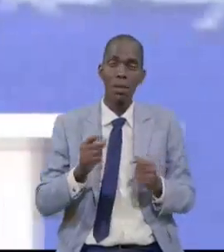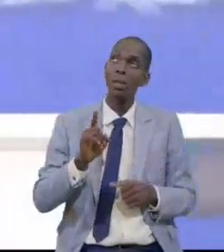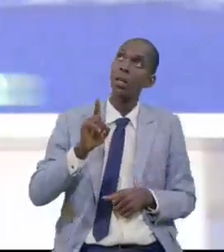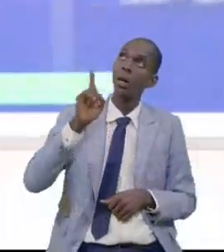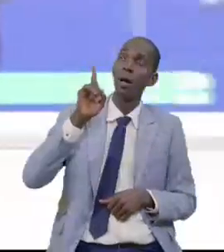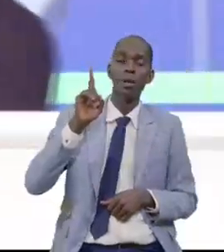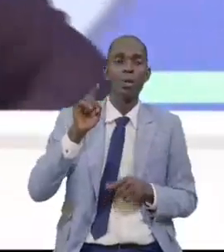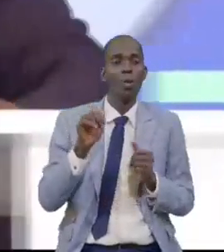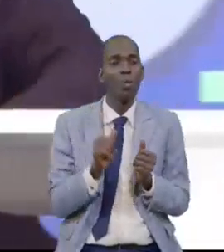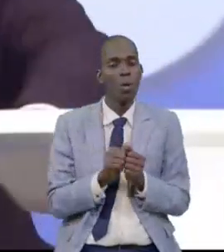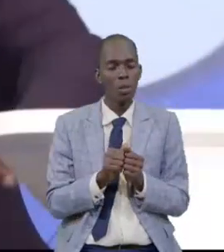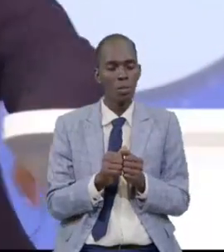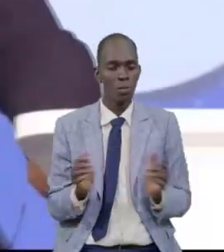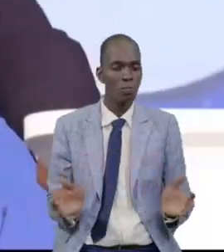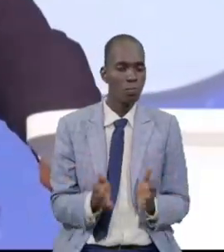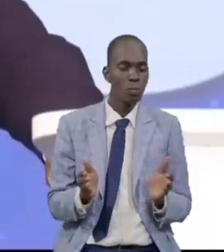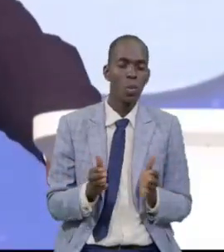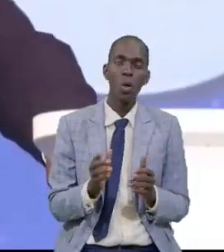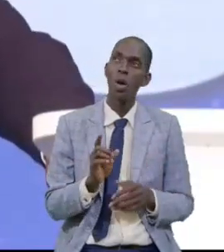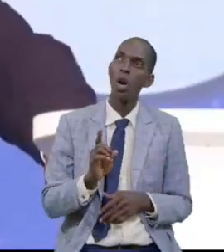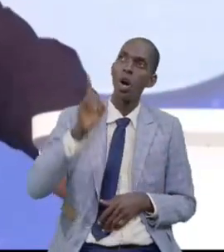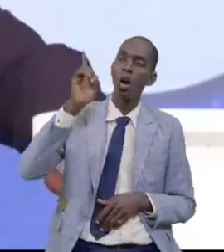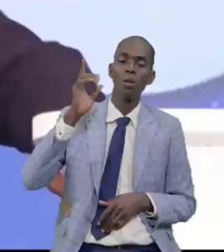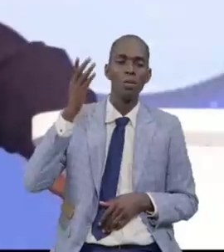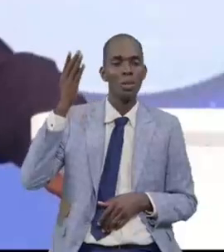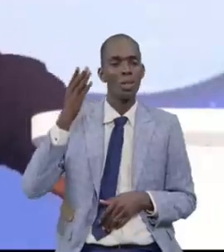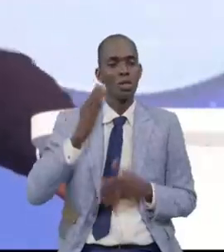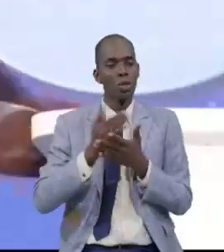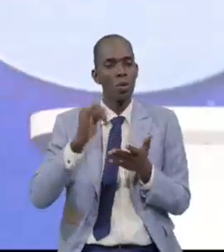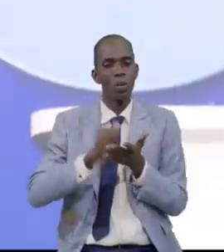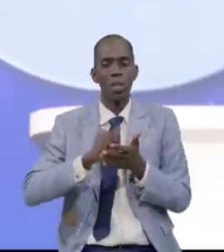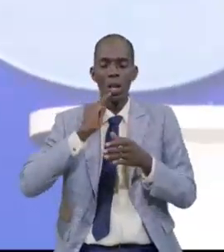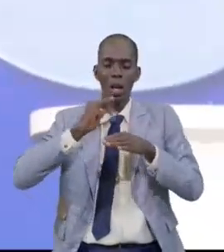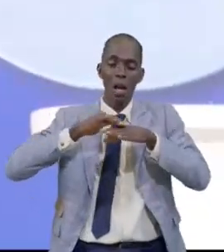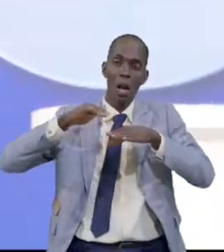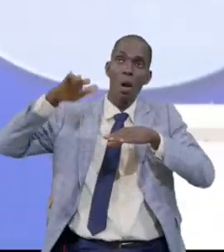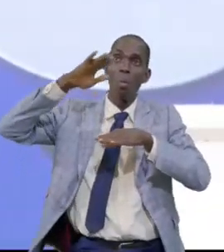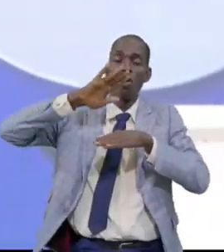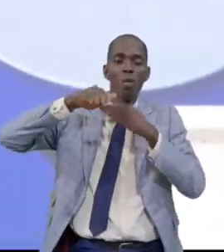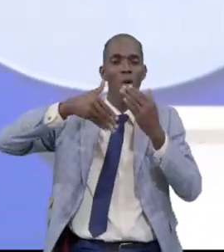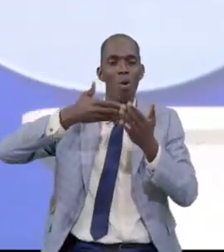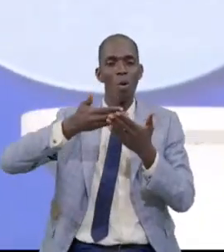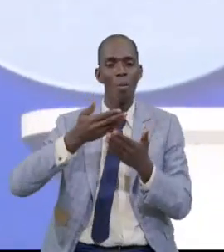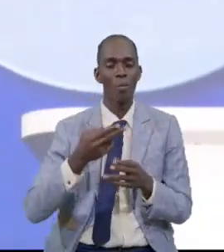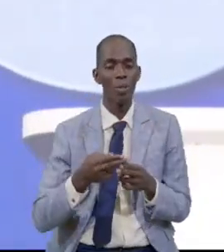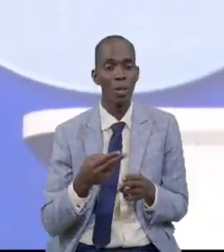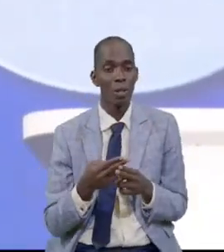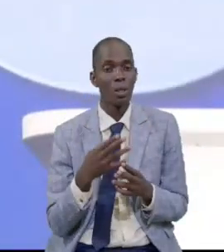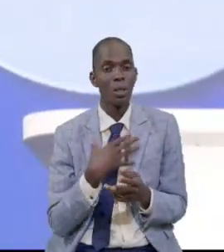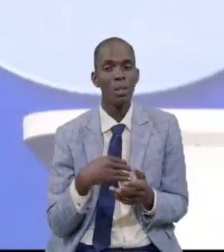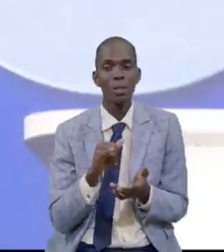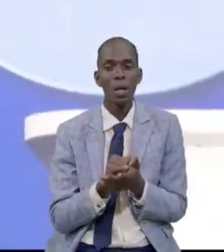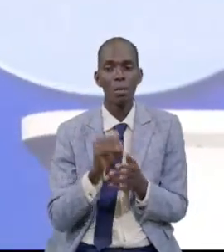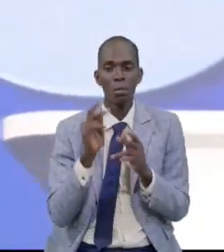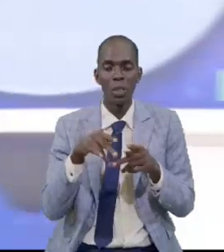up there lifted above all names. And he's the one that will stretch down